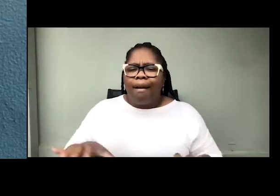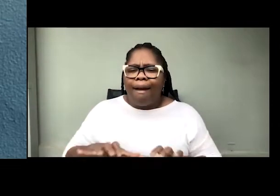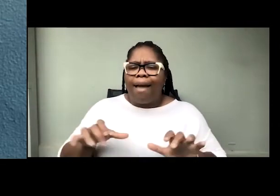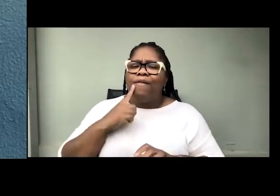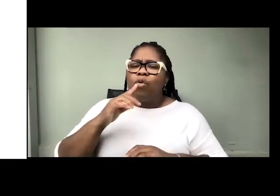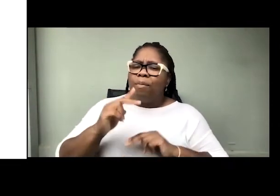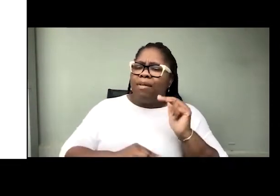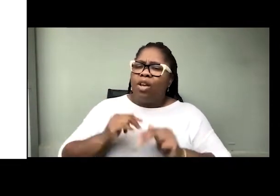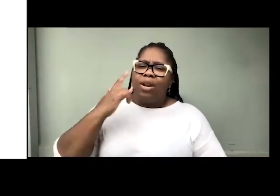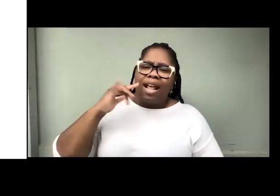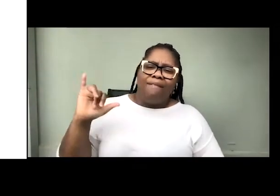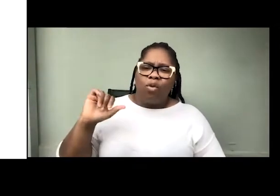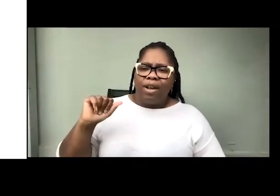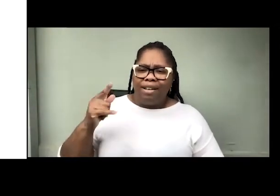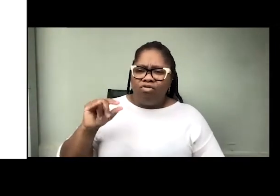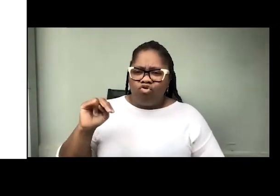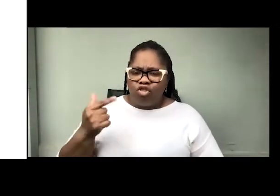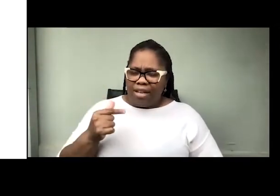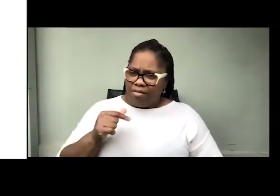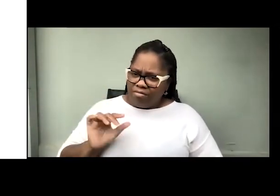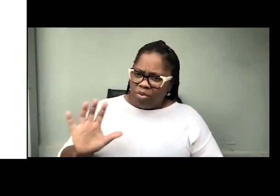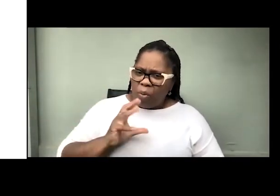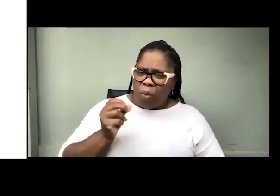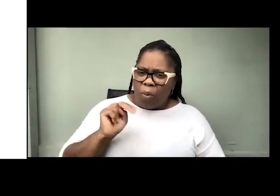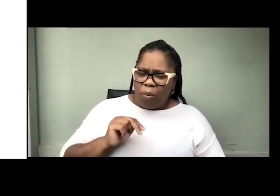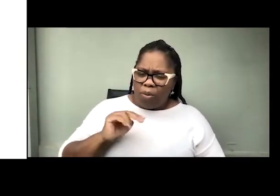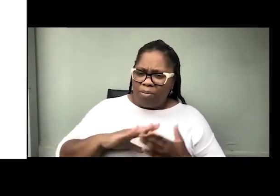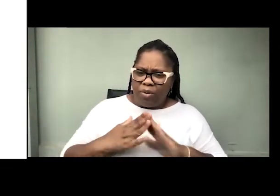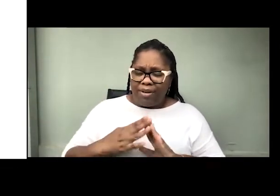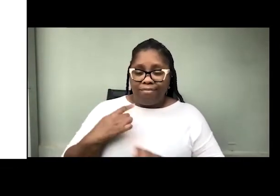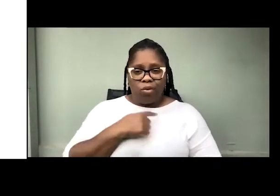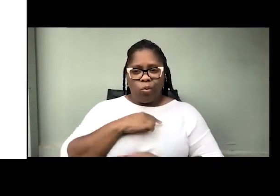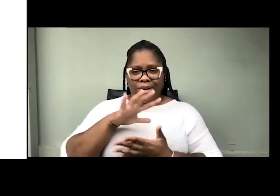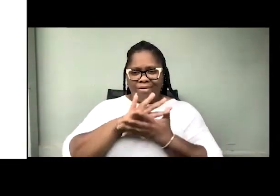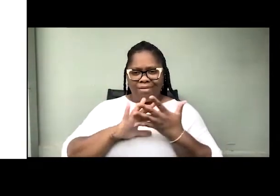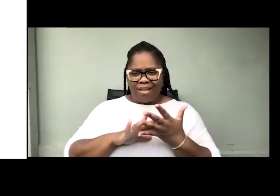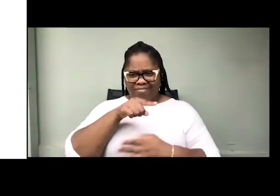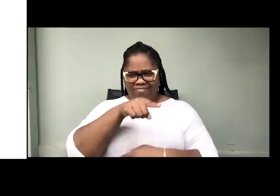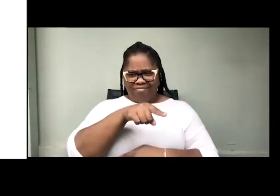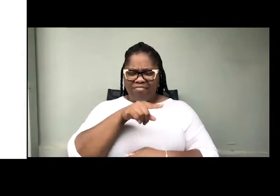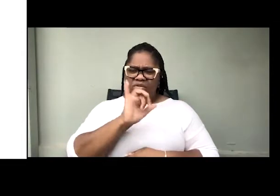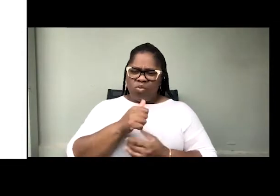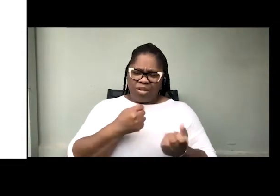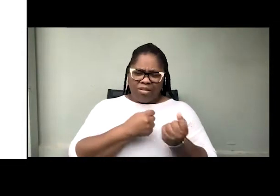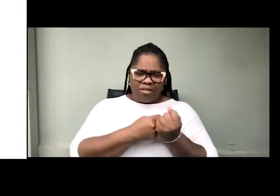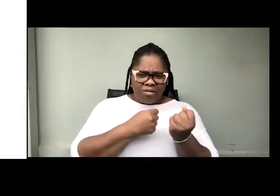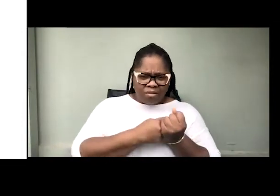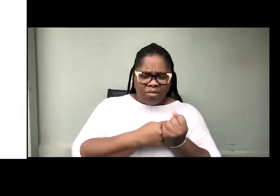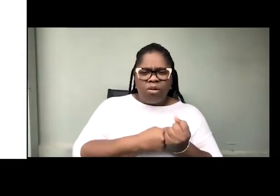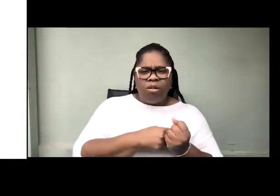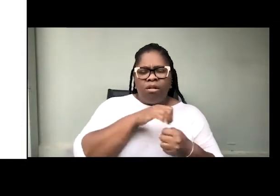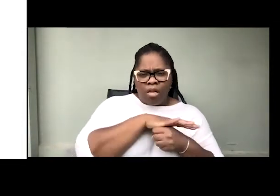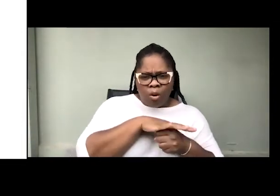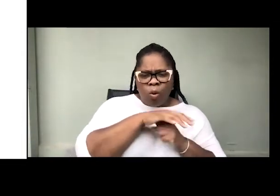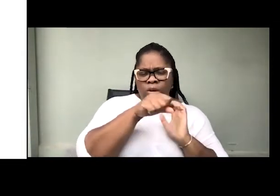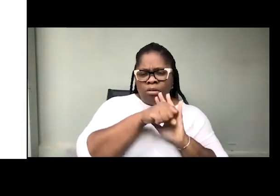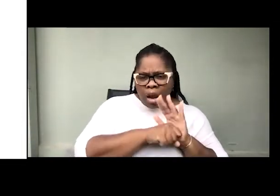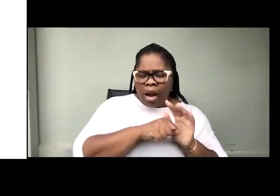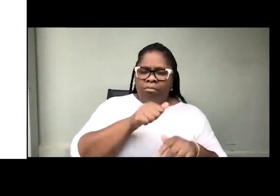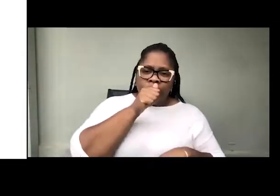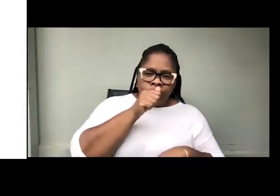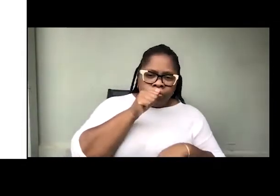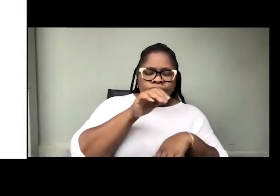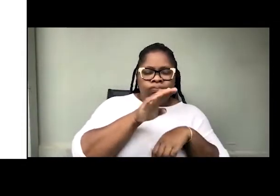ages in your own community. And so we designed this playbook to assist local and state governments and communities and private and